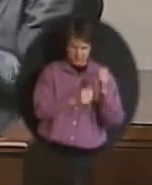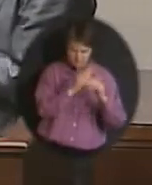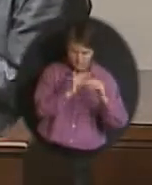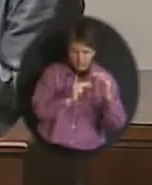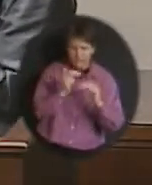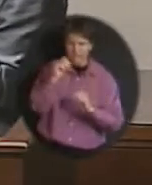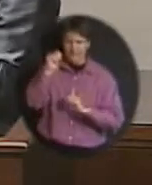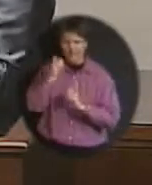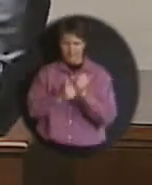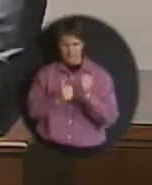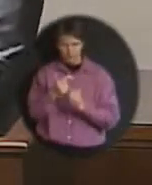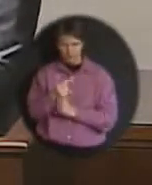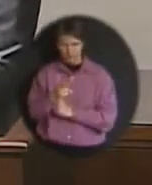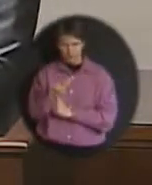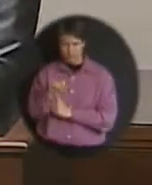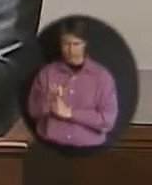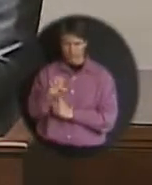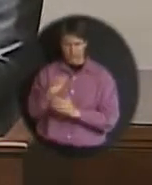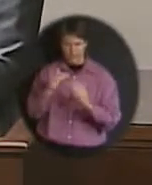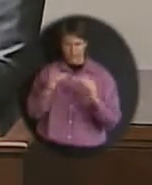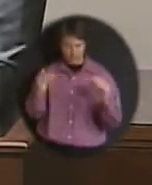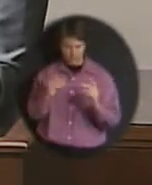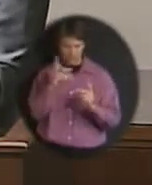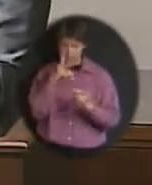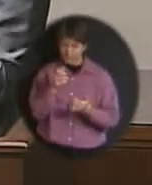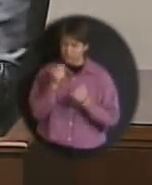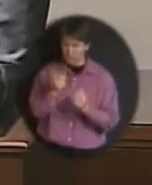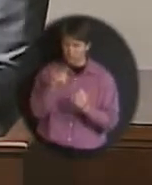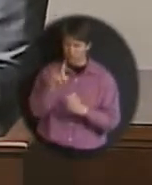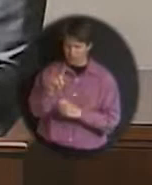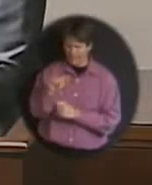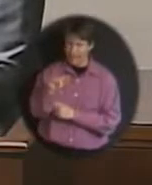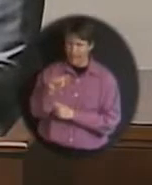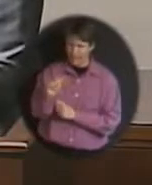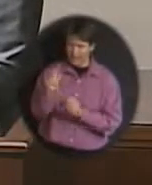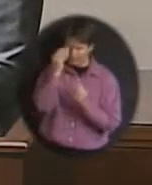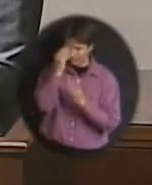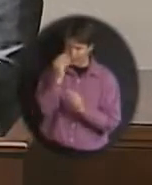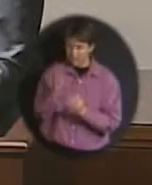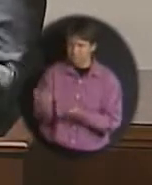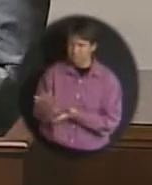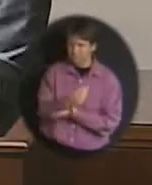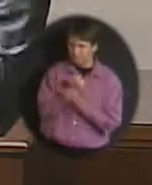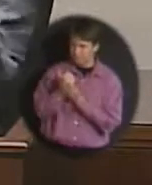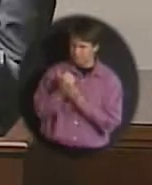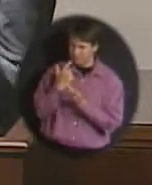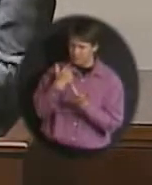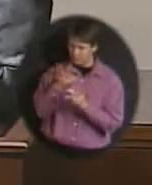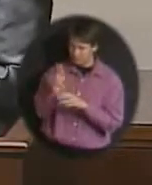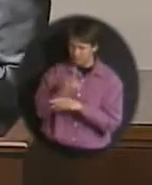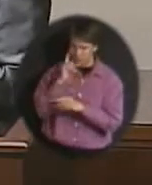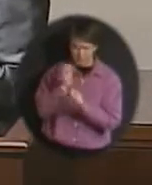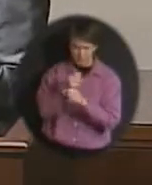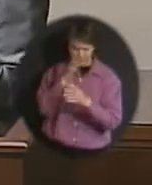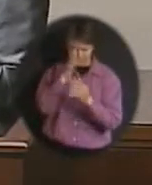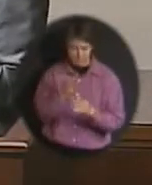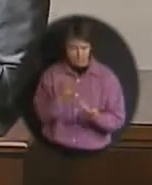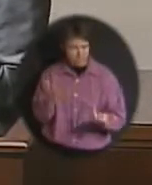exciting, hopefully powerful data to look at and make decisions based on once we get through this school year.